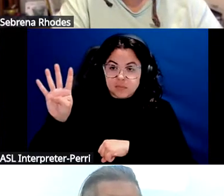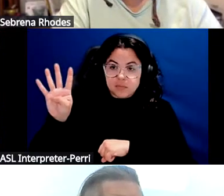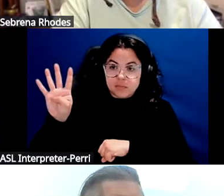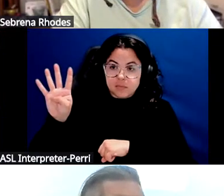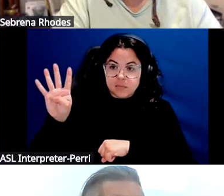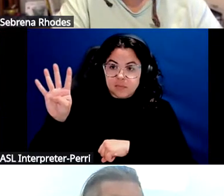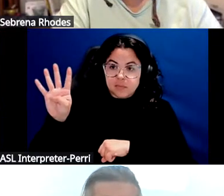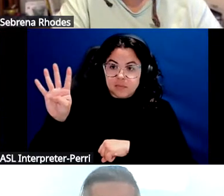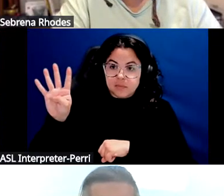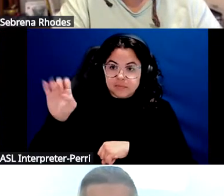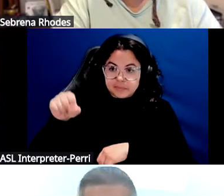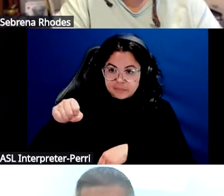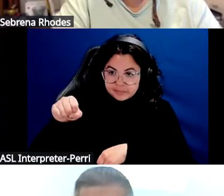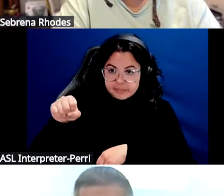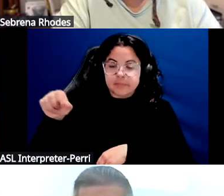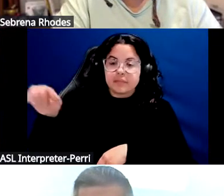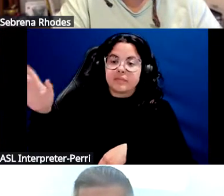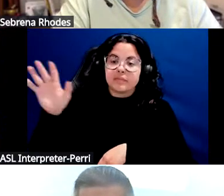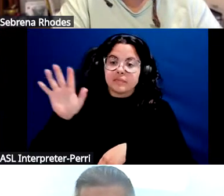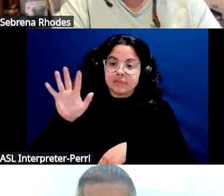5D04, Aye.